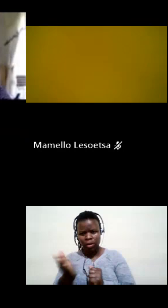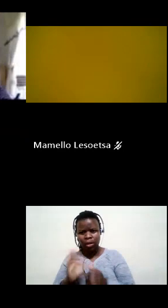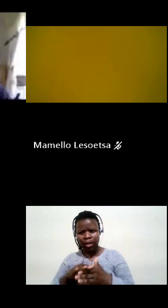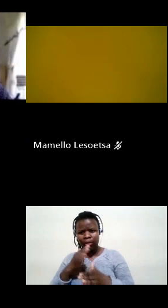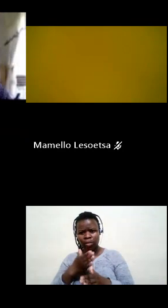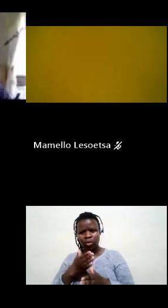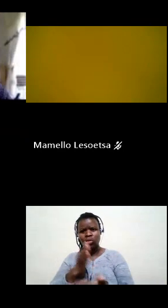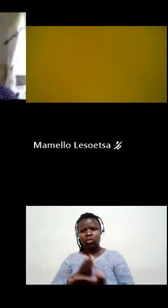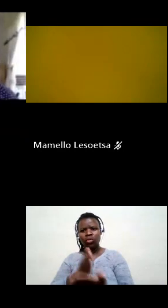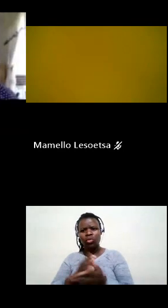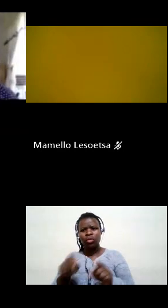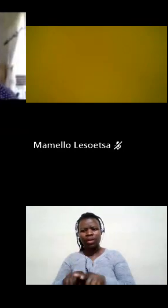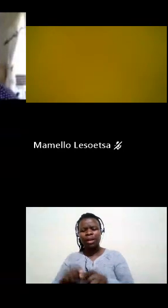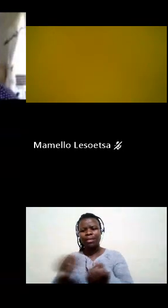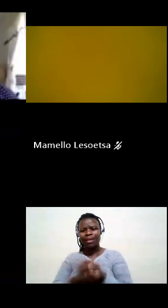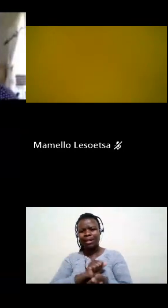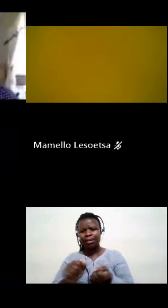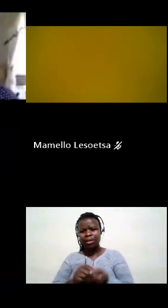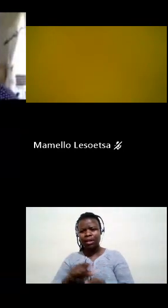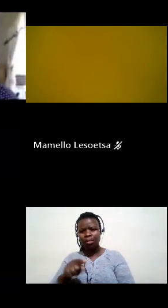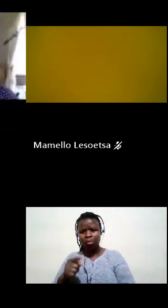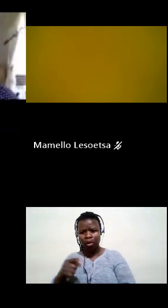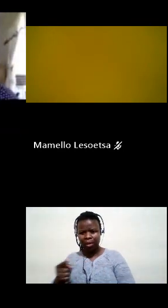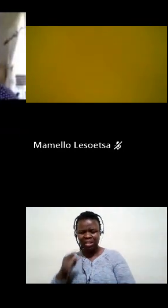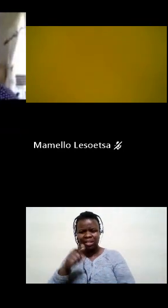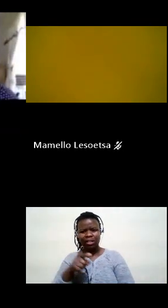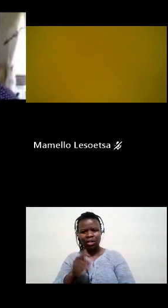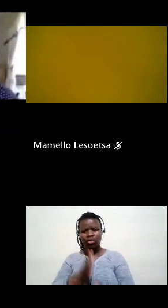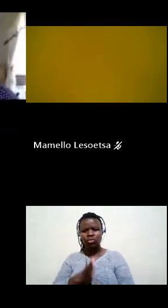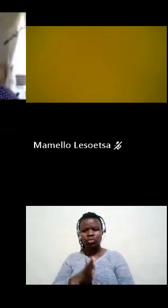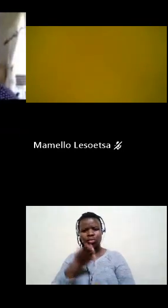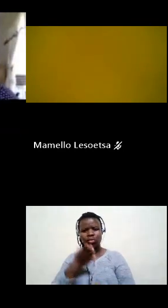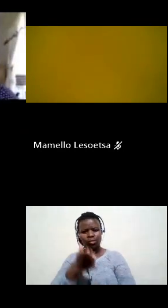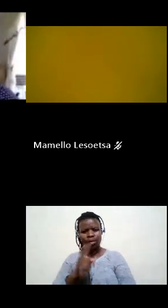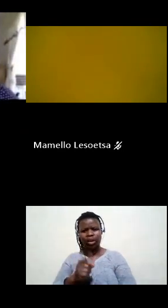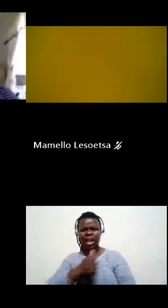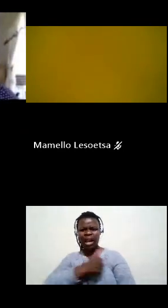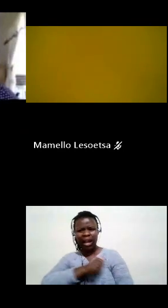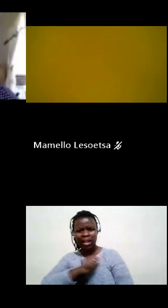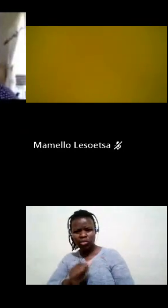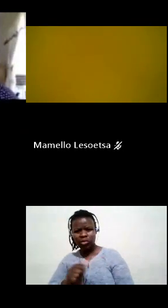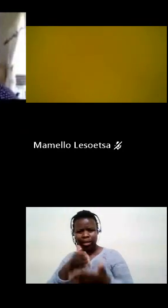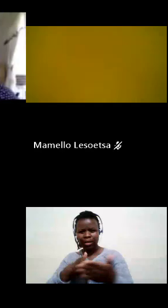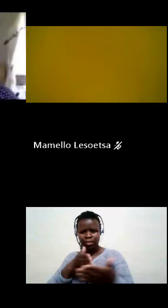property. So this is quite an attitudinal barrier because it's such an exclusive